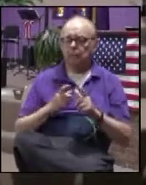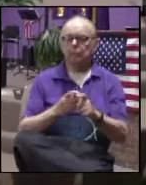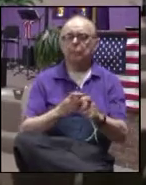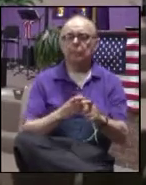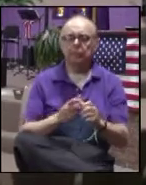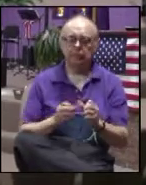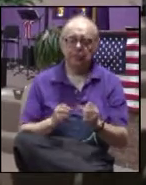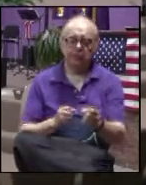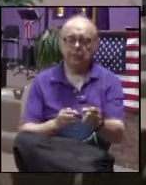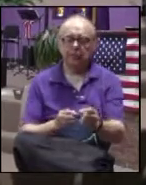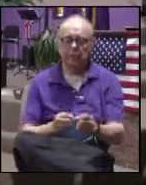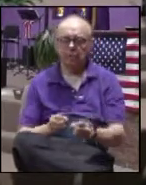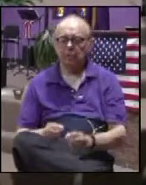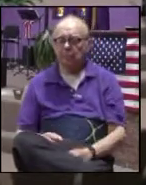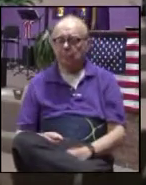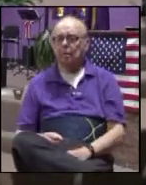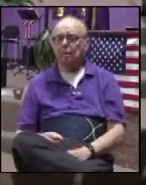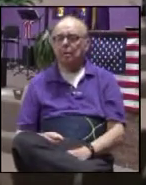street,